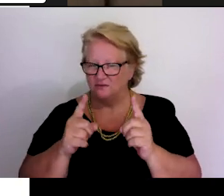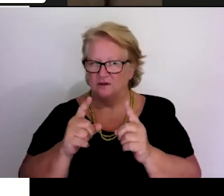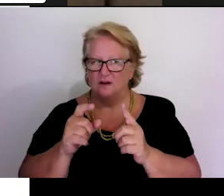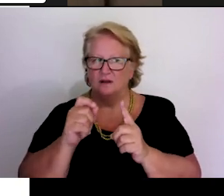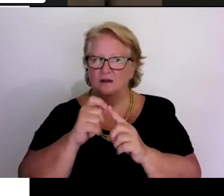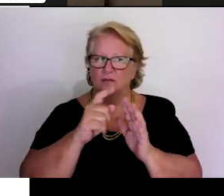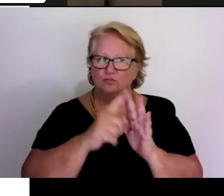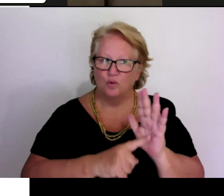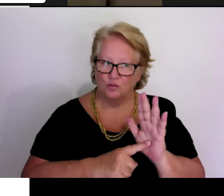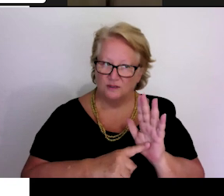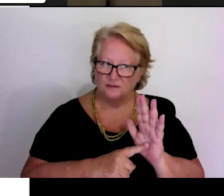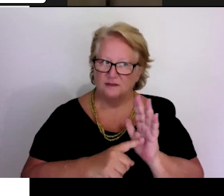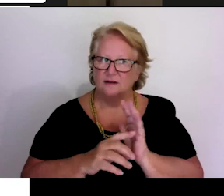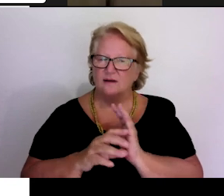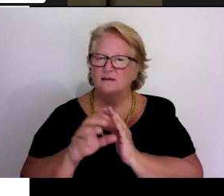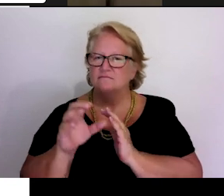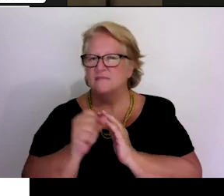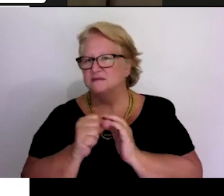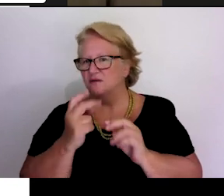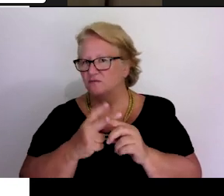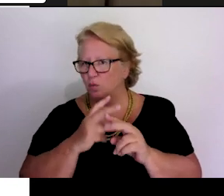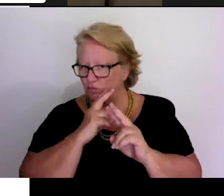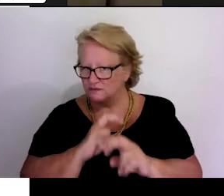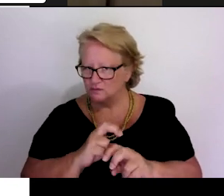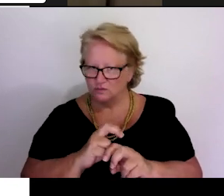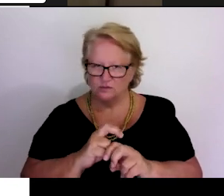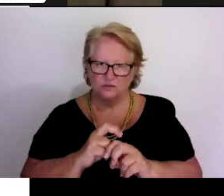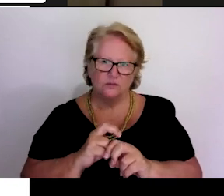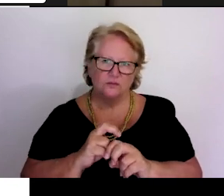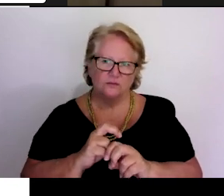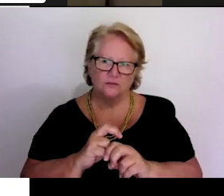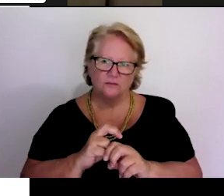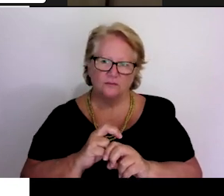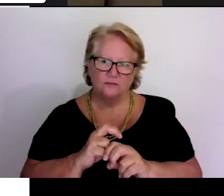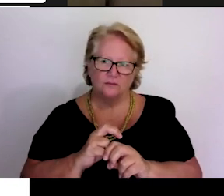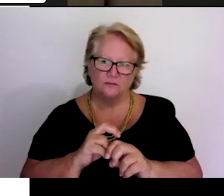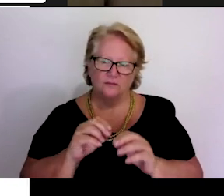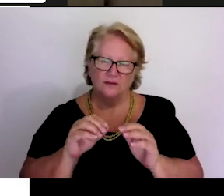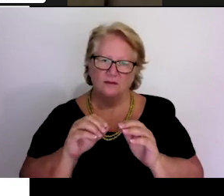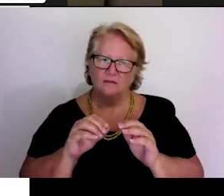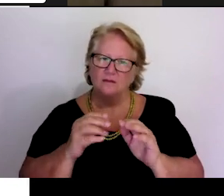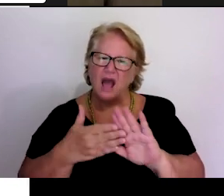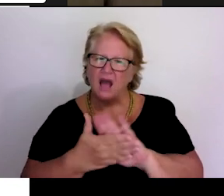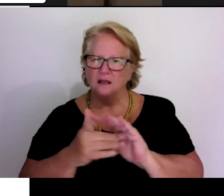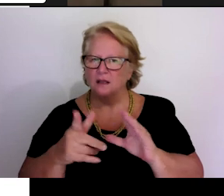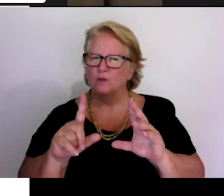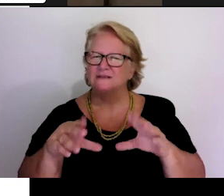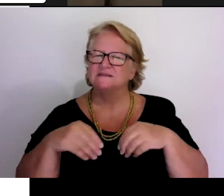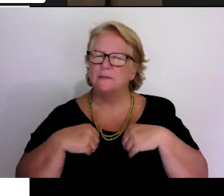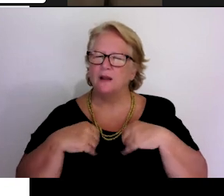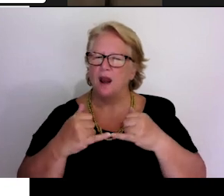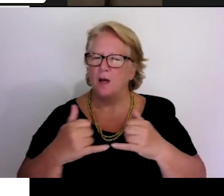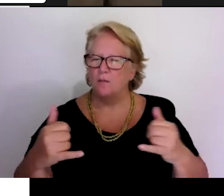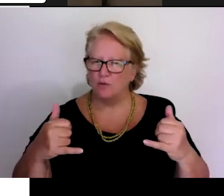Projects must be for research that's within the acceptable uses that have